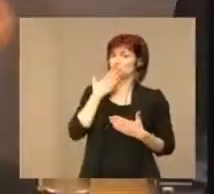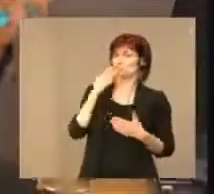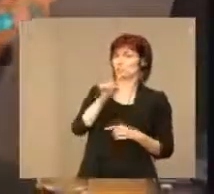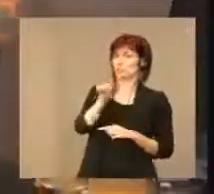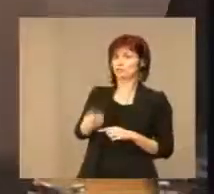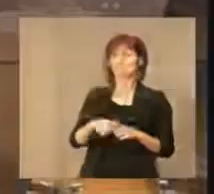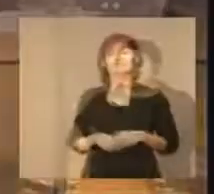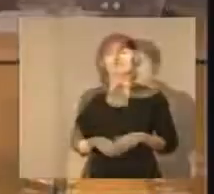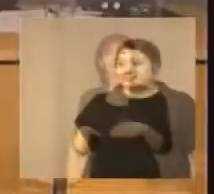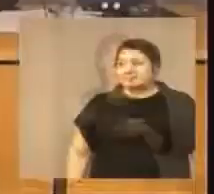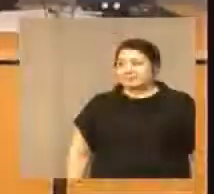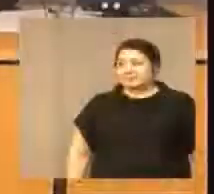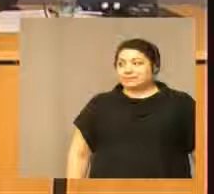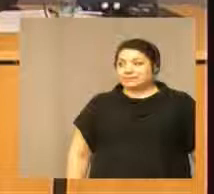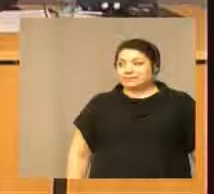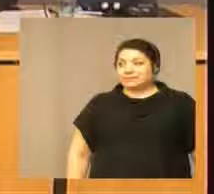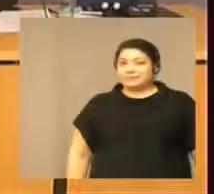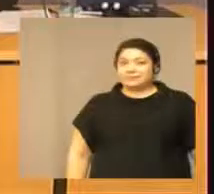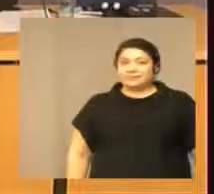the leadership panel.